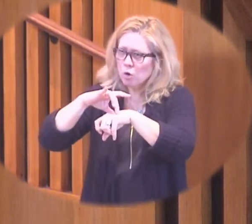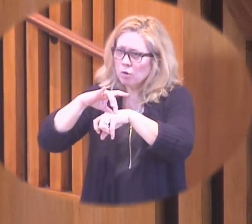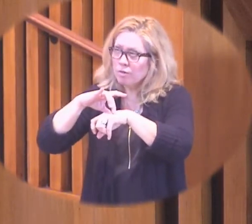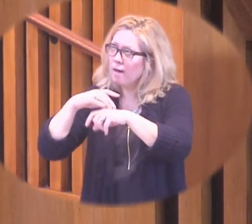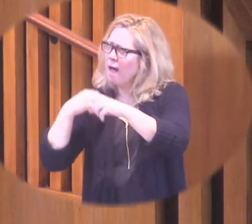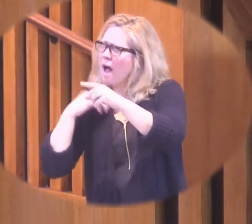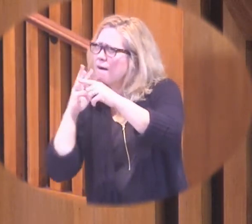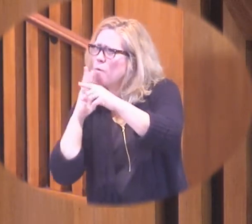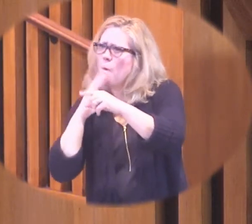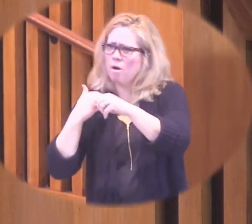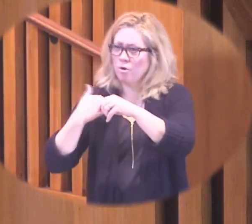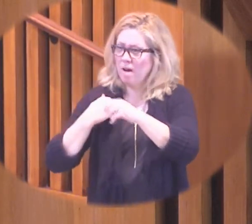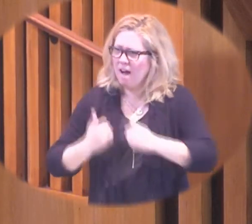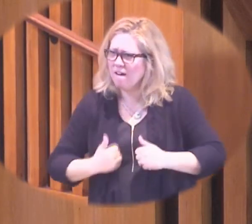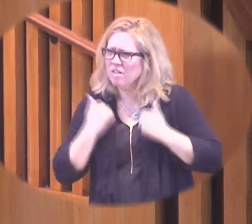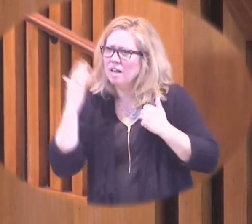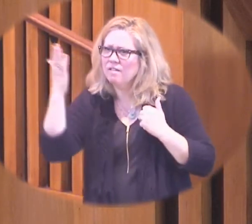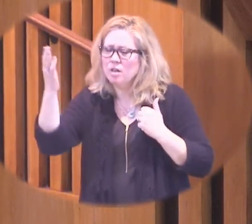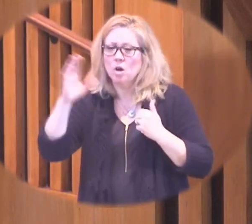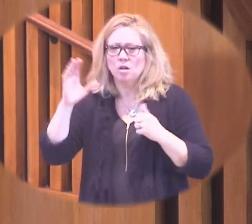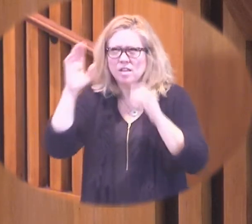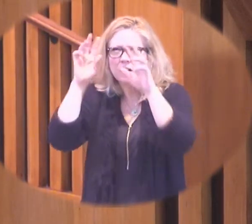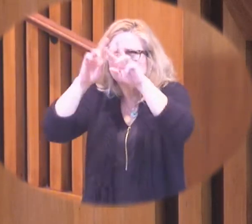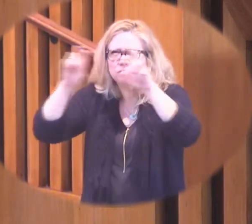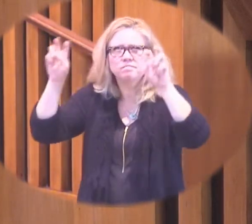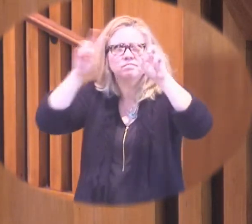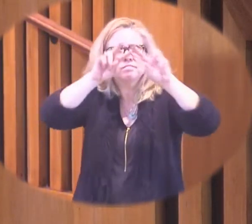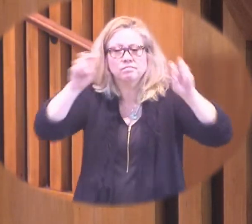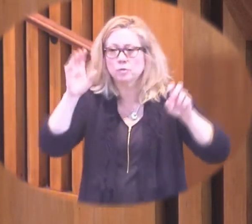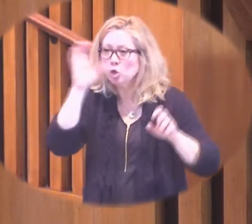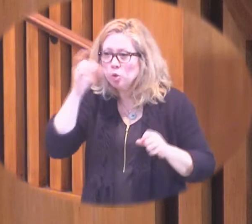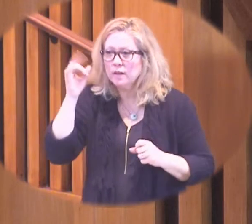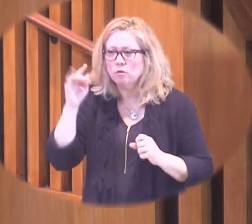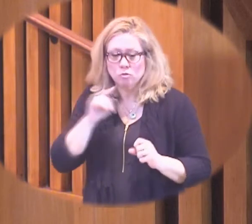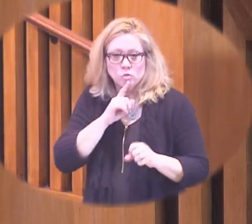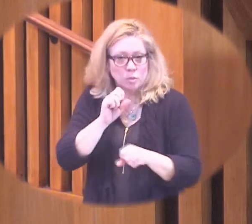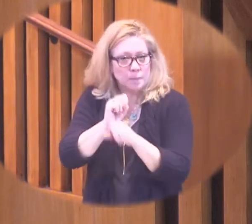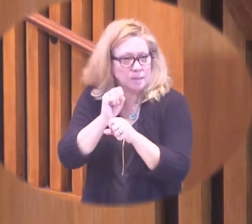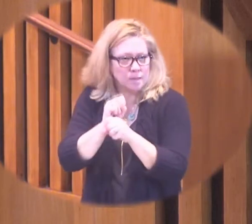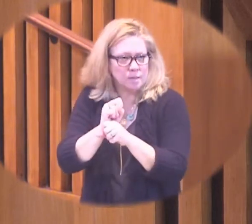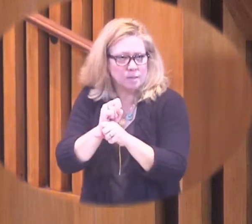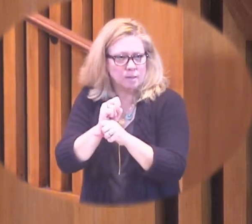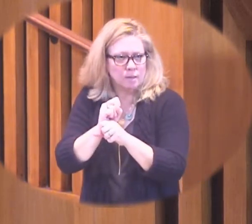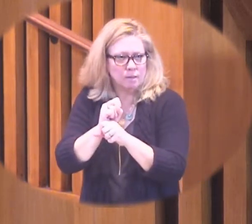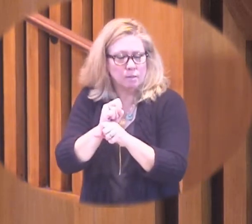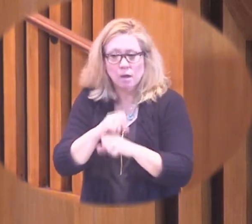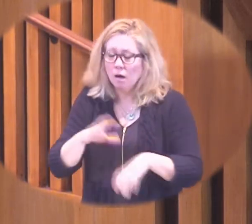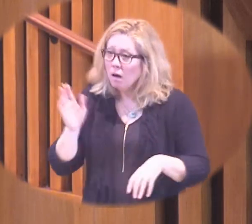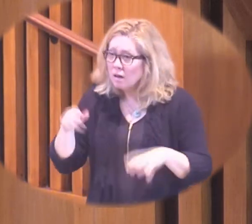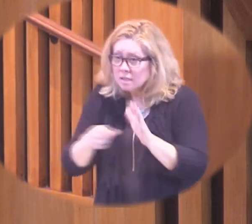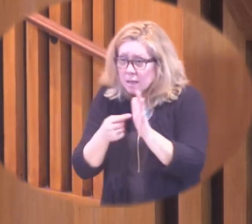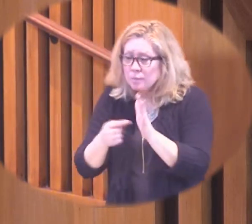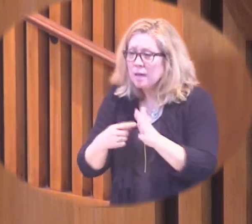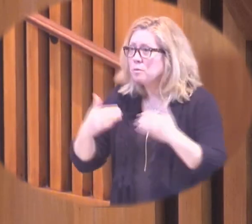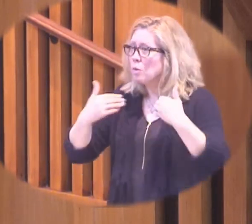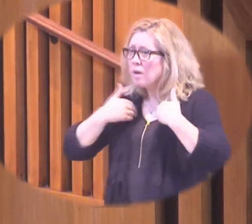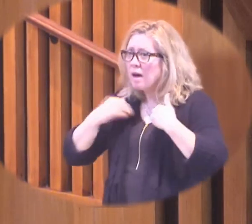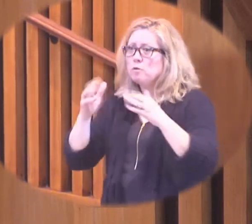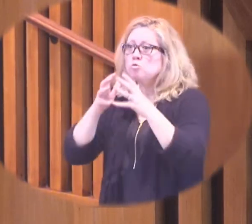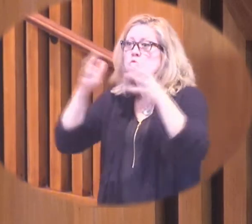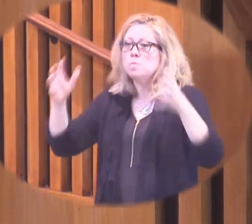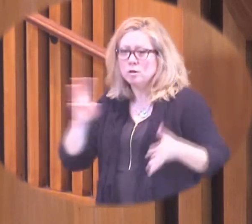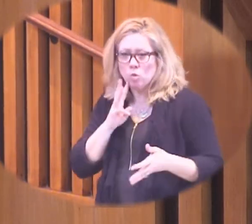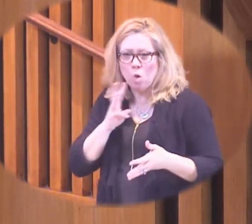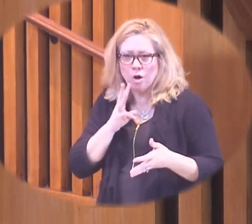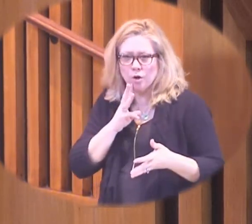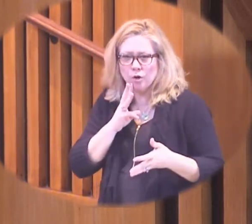water. So essential. It's true that there are times when we have too much water, and so